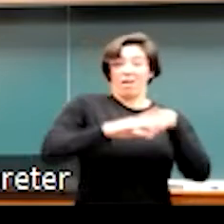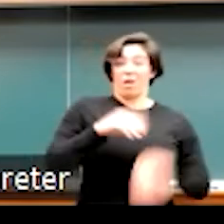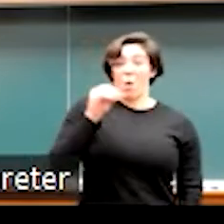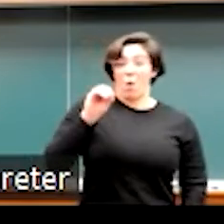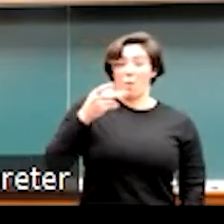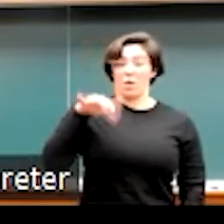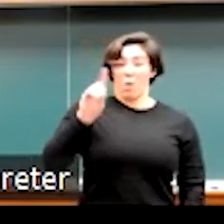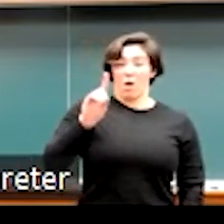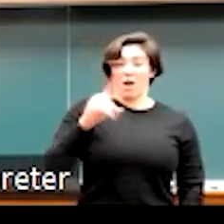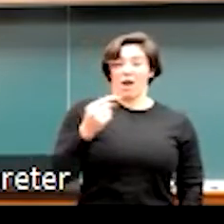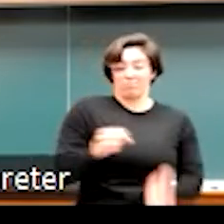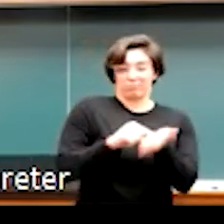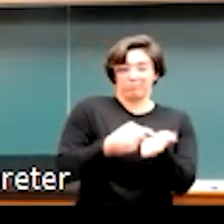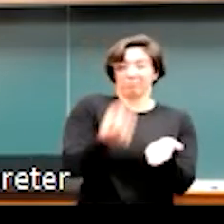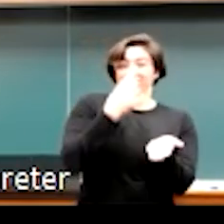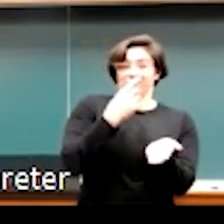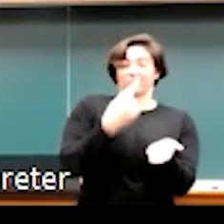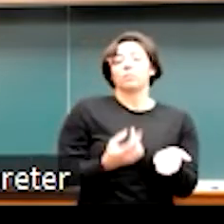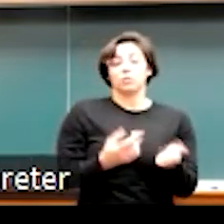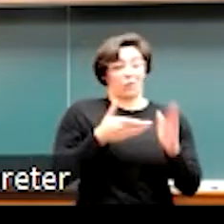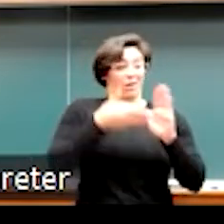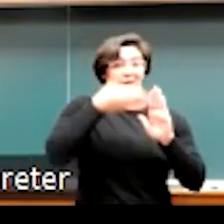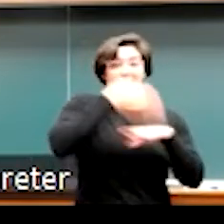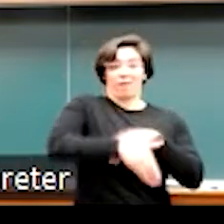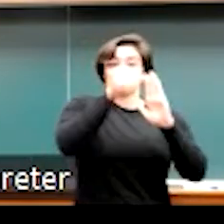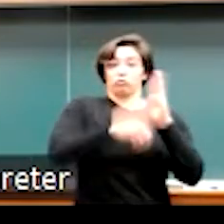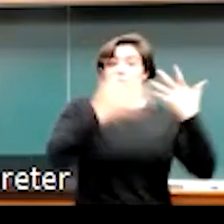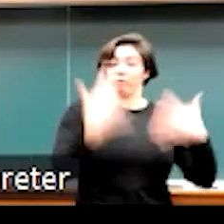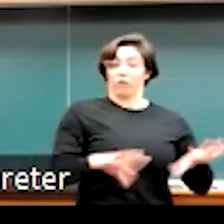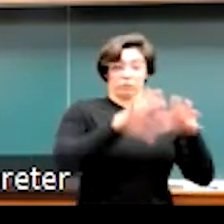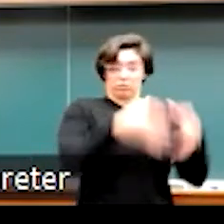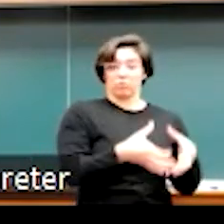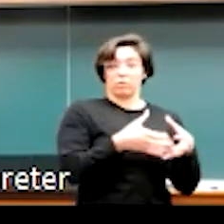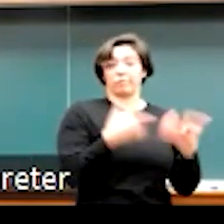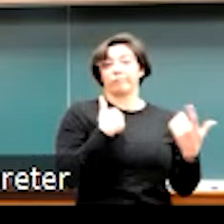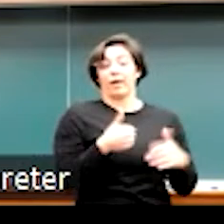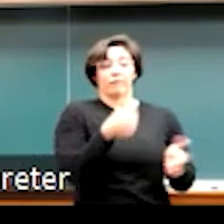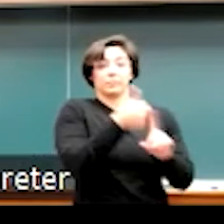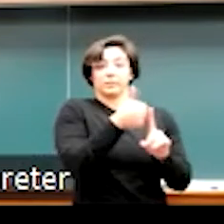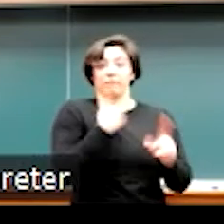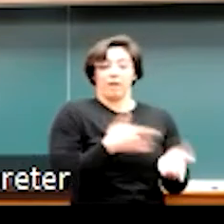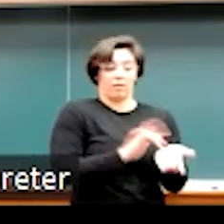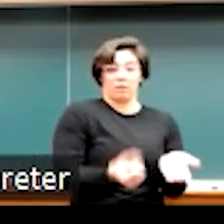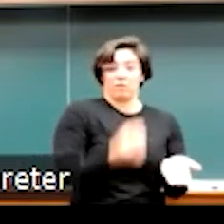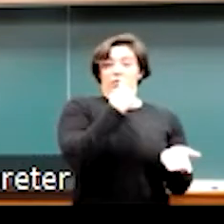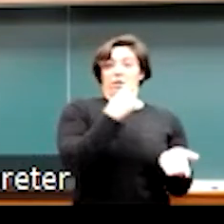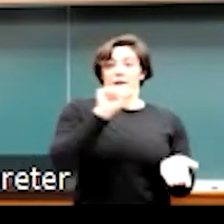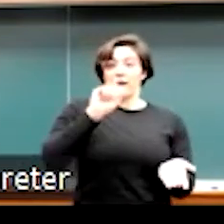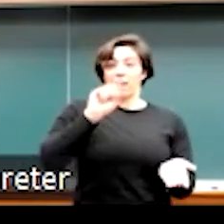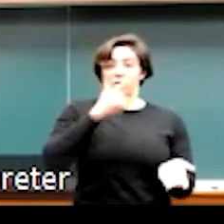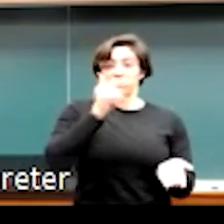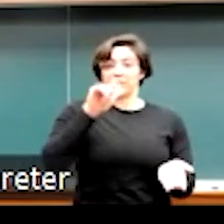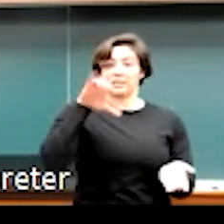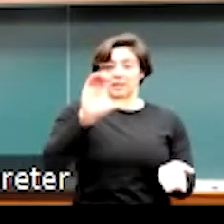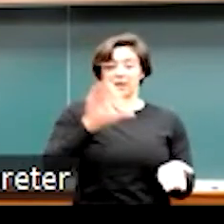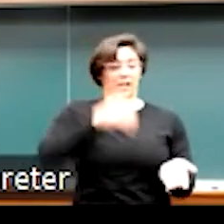medications. This is across a variety of studies. So even in post-surgery settings, if someone has a self-administered analgesic where they can press the